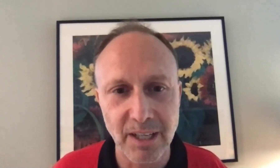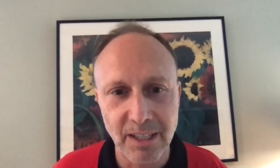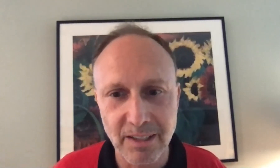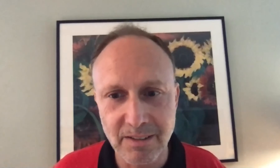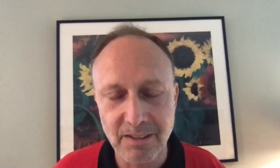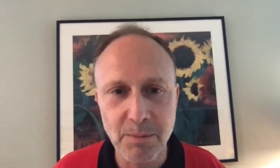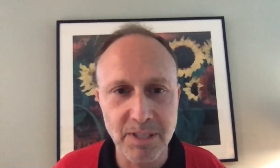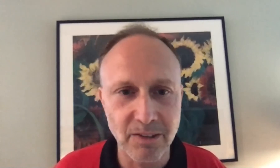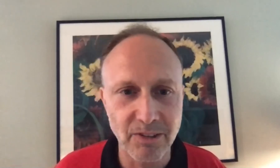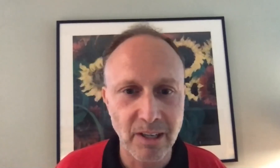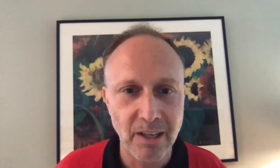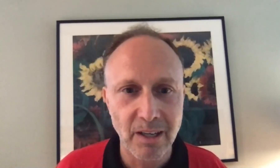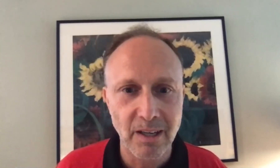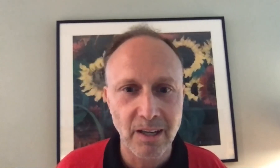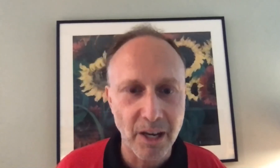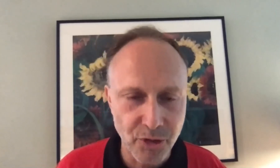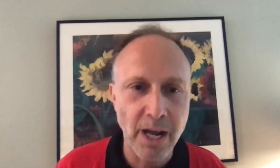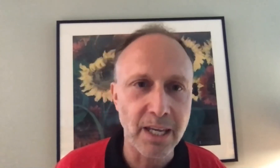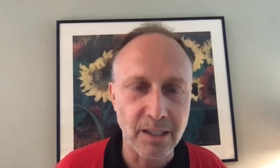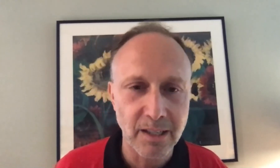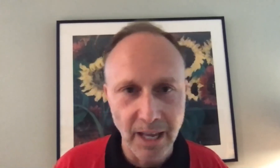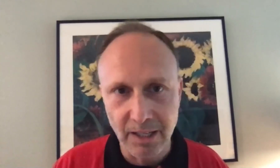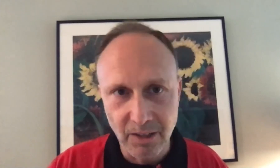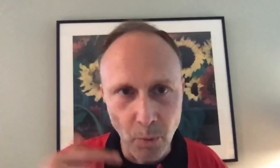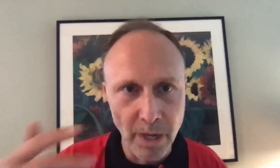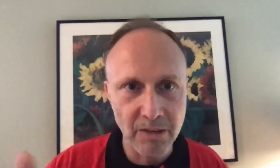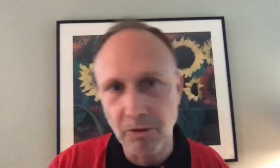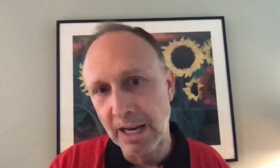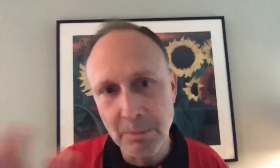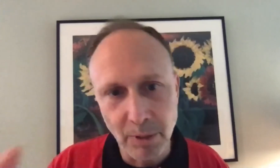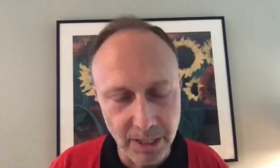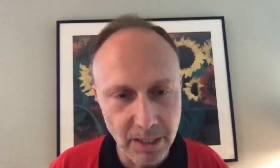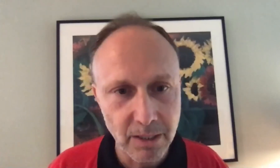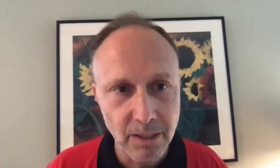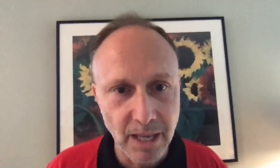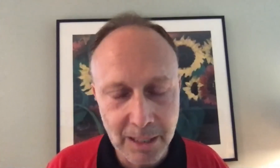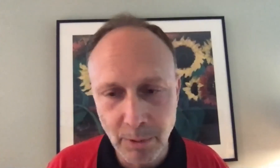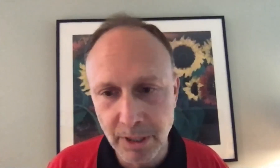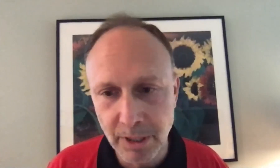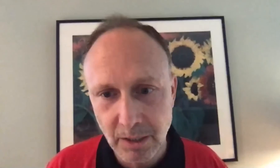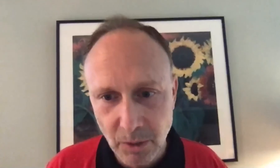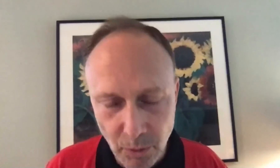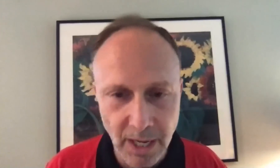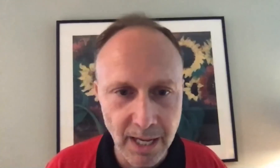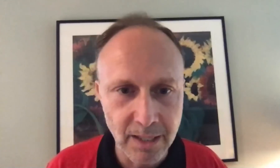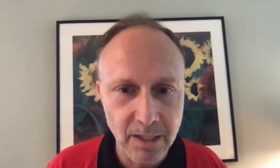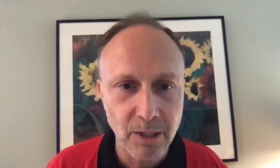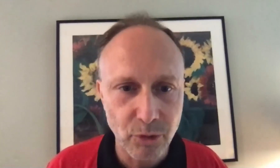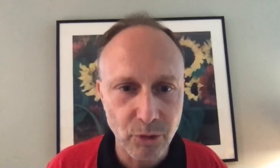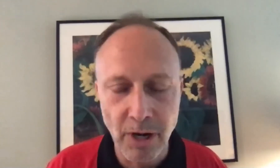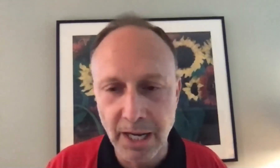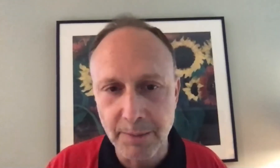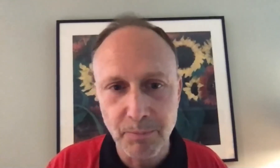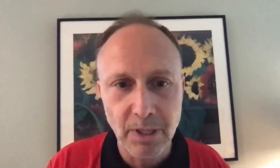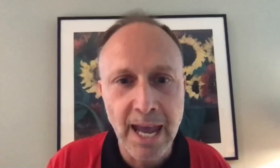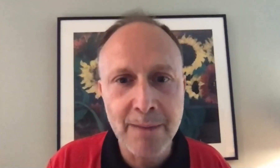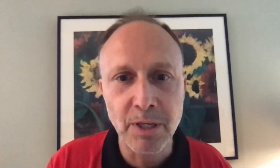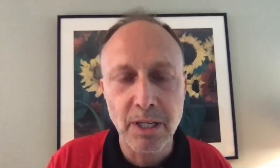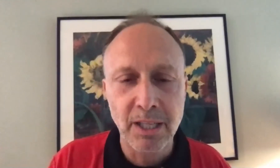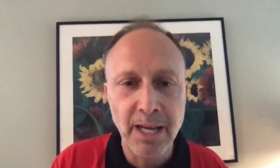who joins, everyone who tries. You know, an essay, as well as our French colleagues